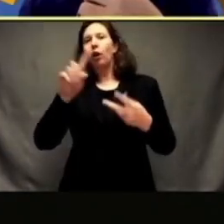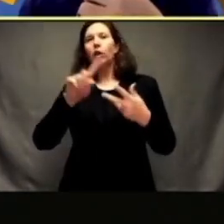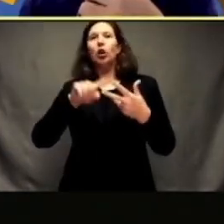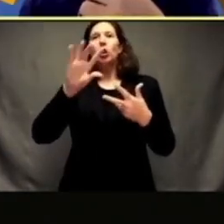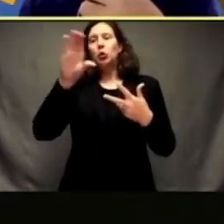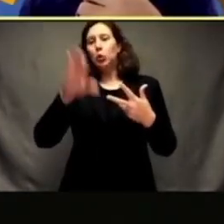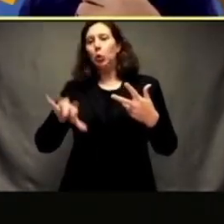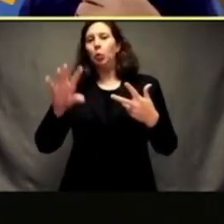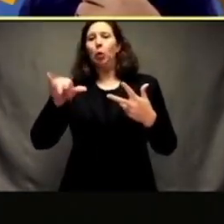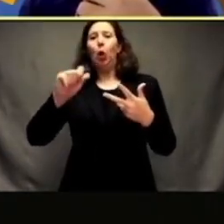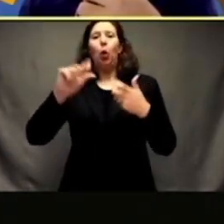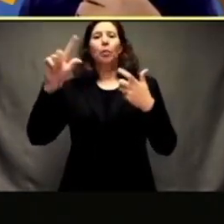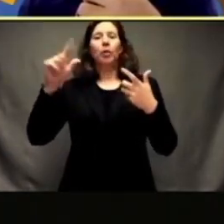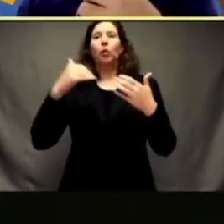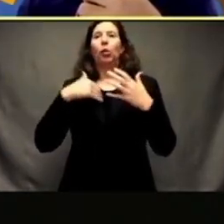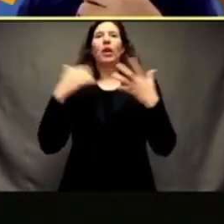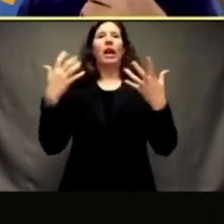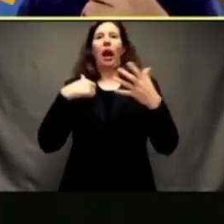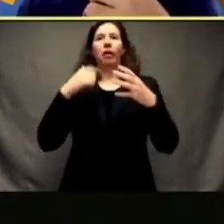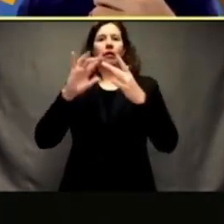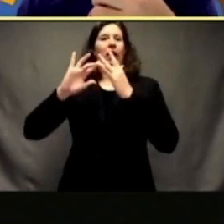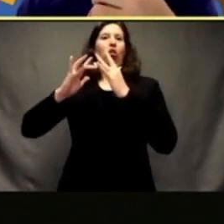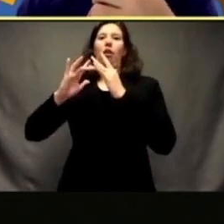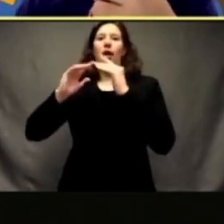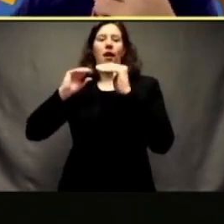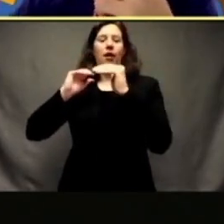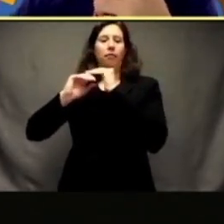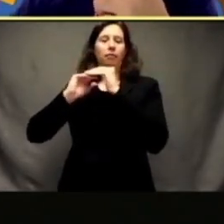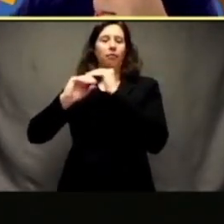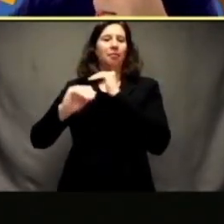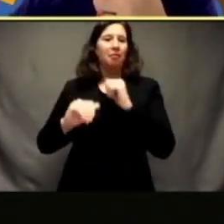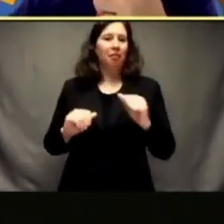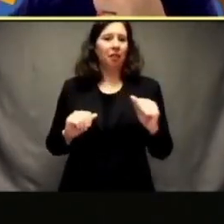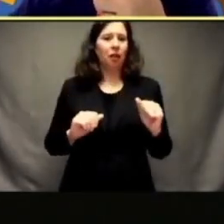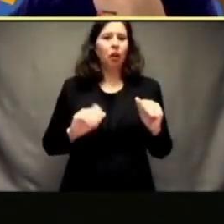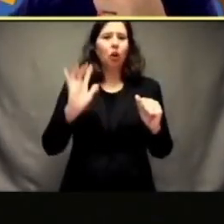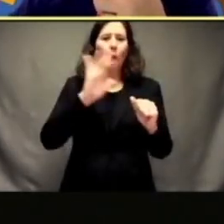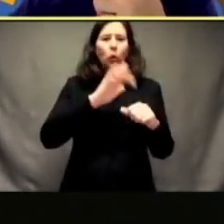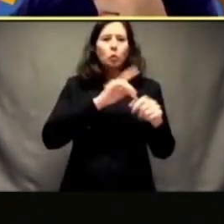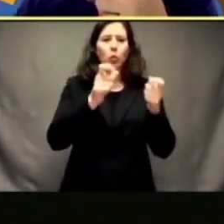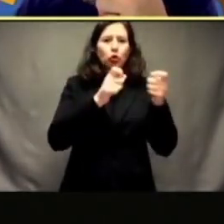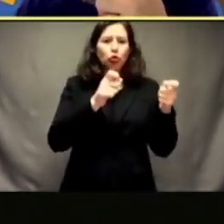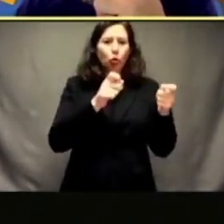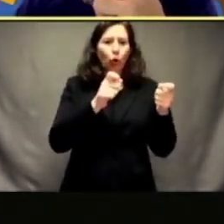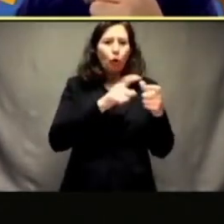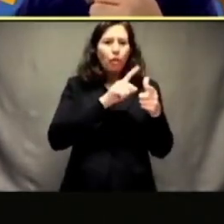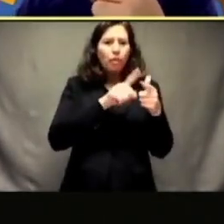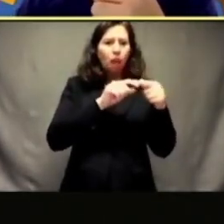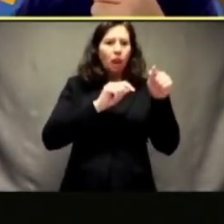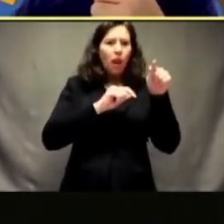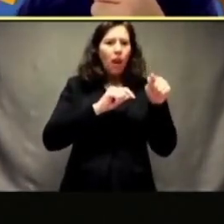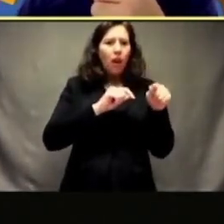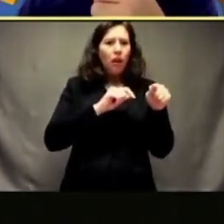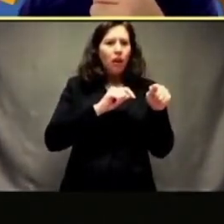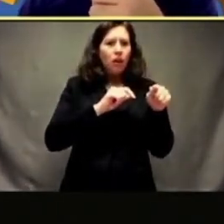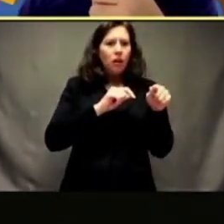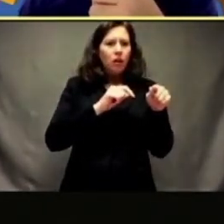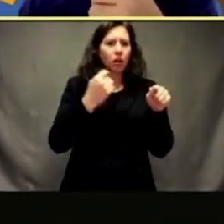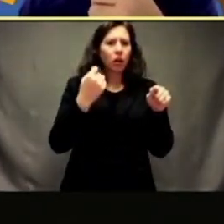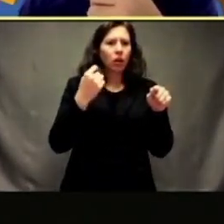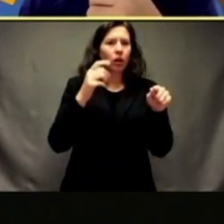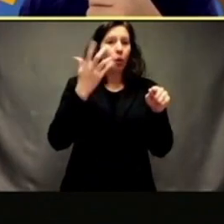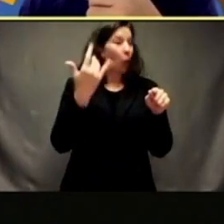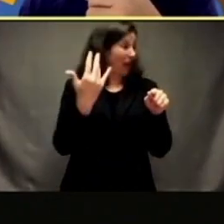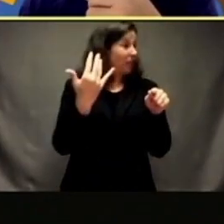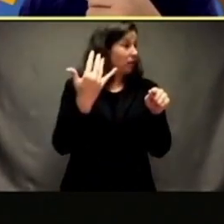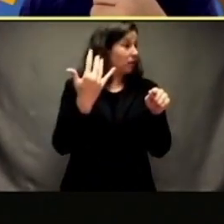so we're running out of bandwidth. Maybe control and then add a wait,